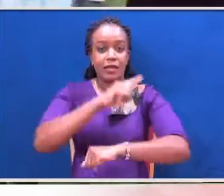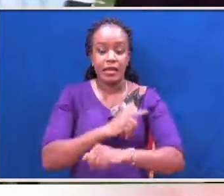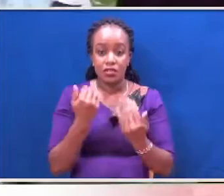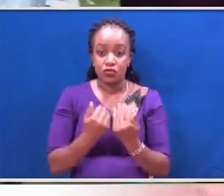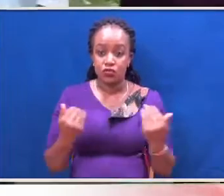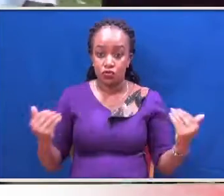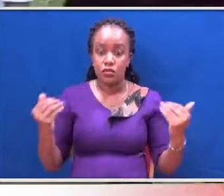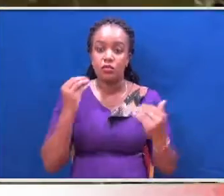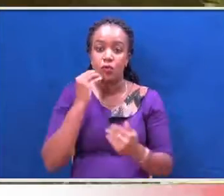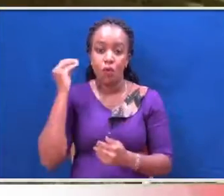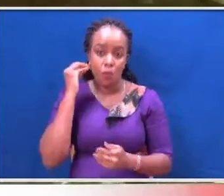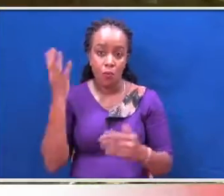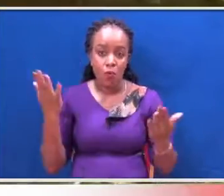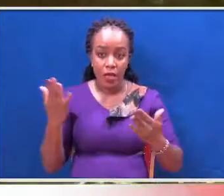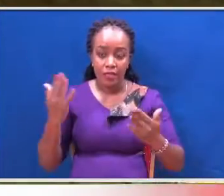they donated foodstuff.